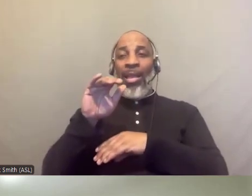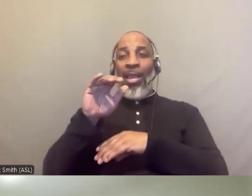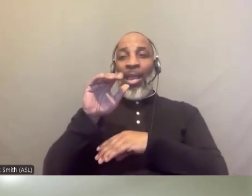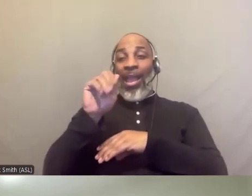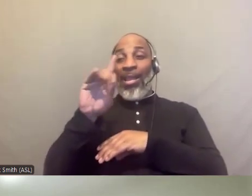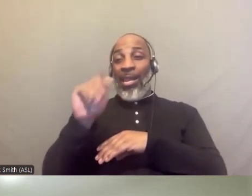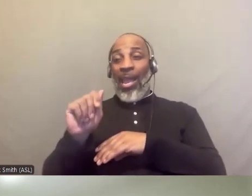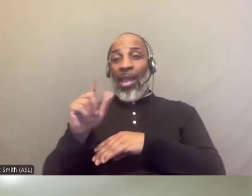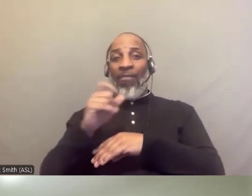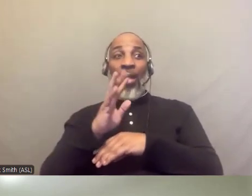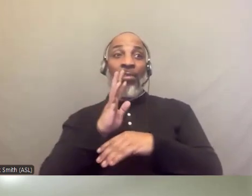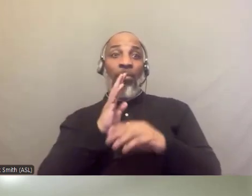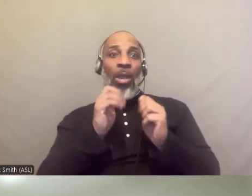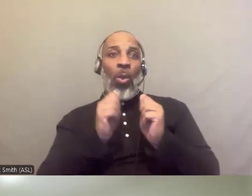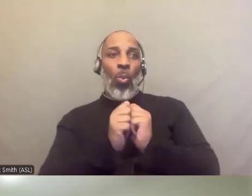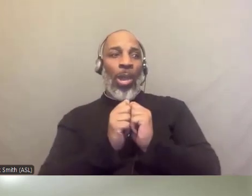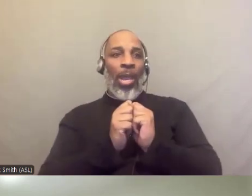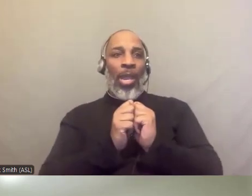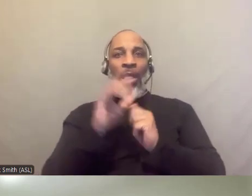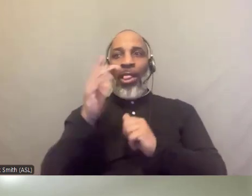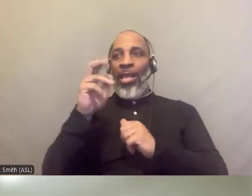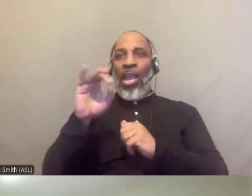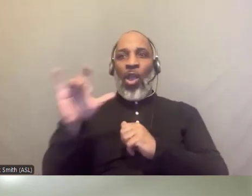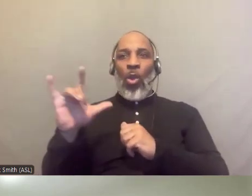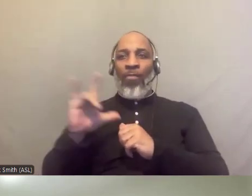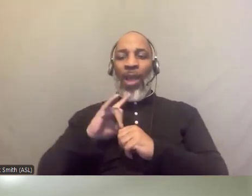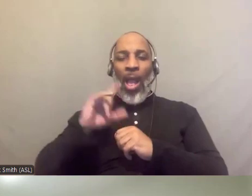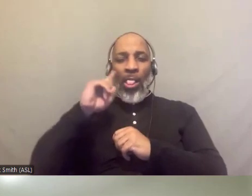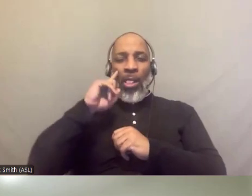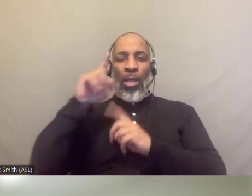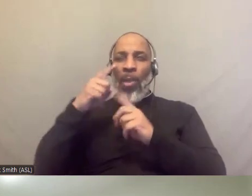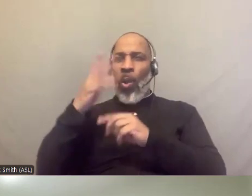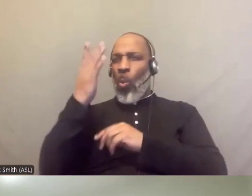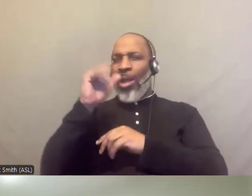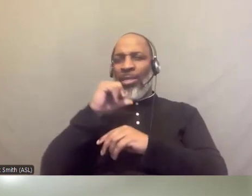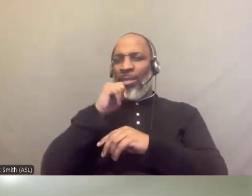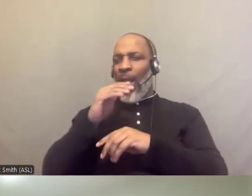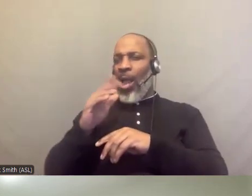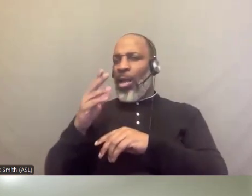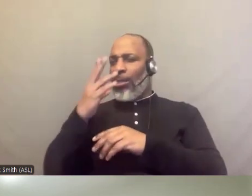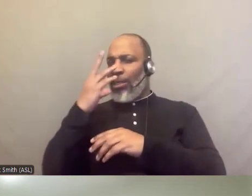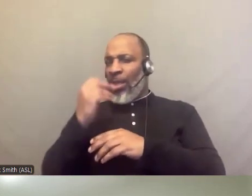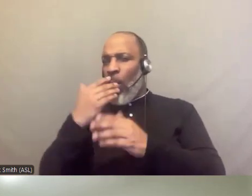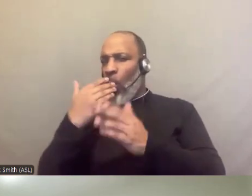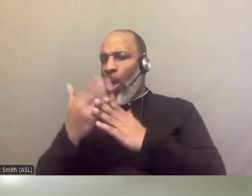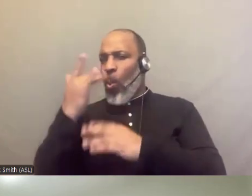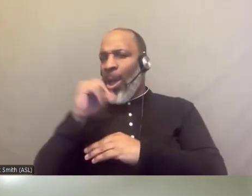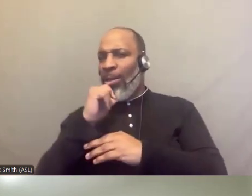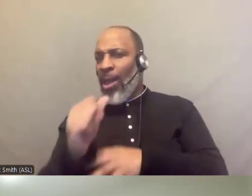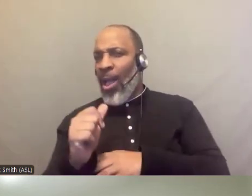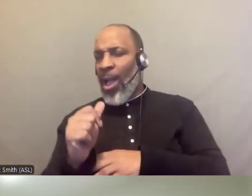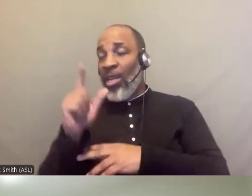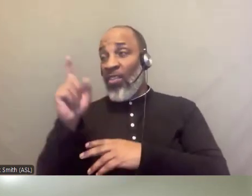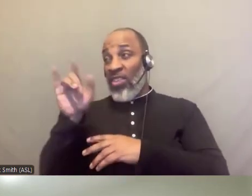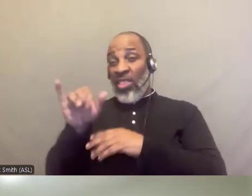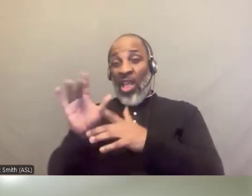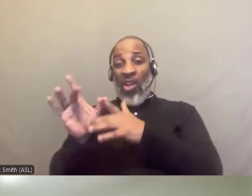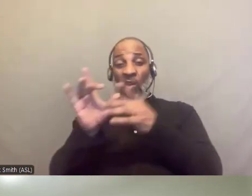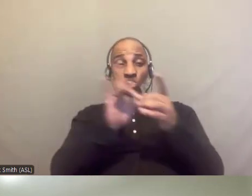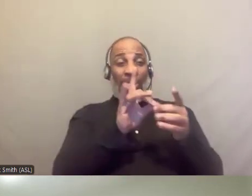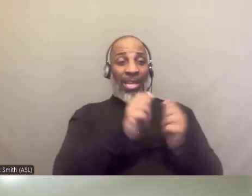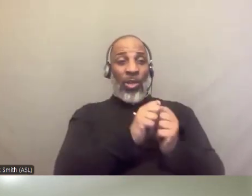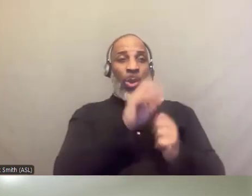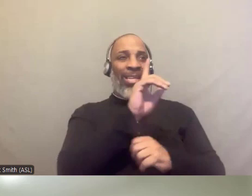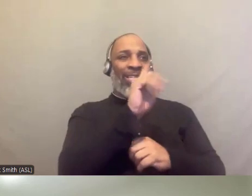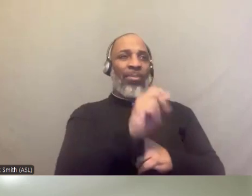speaking with Carol, I would ask her to try to get some more information on why she's not sleeping well and if that's at all related to her disability or